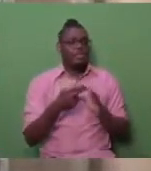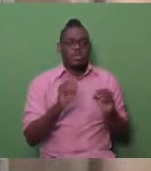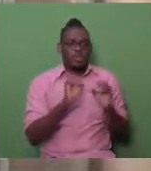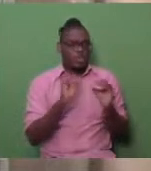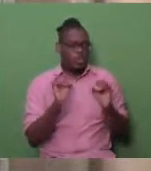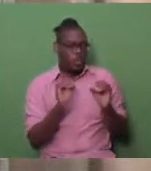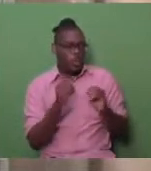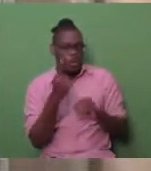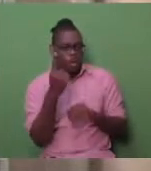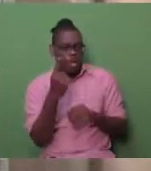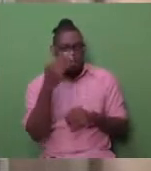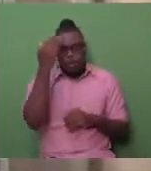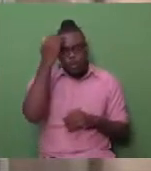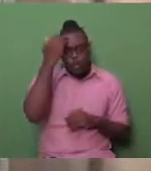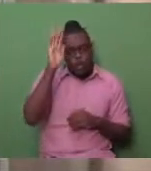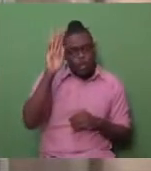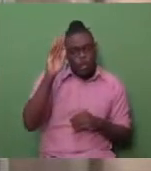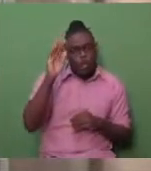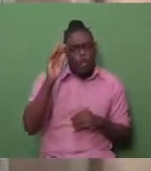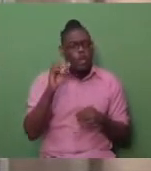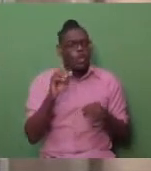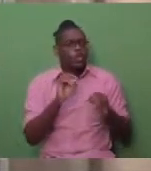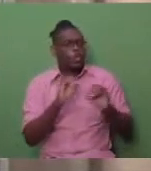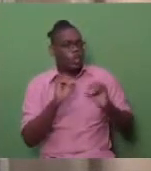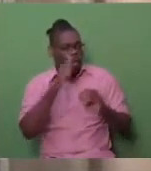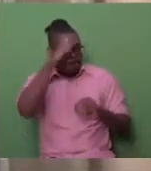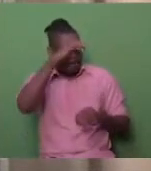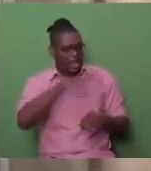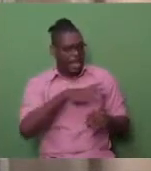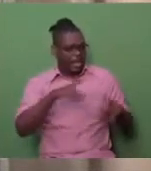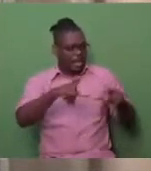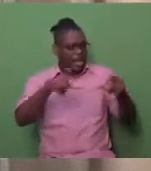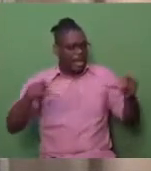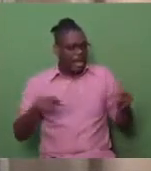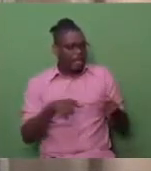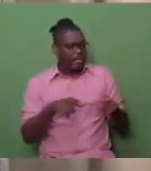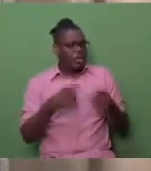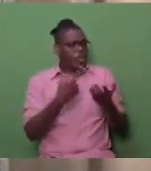land. No one knows what has happened to no man's land.